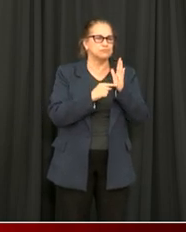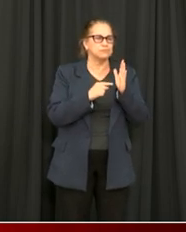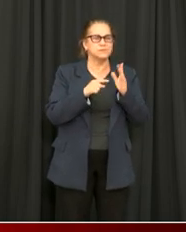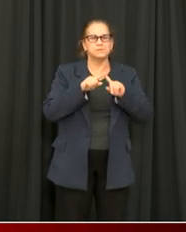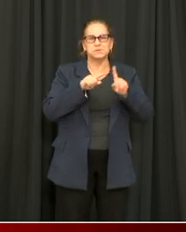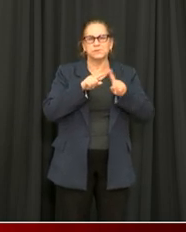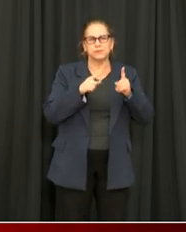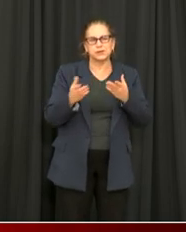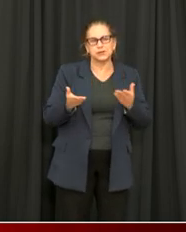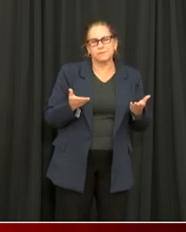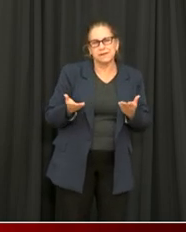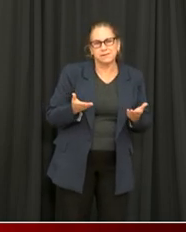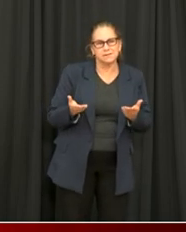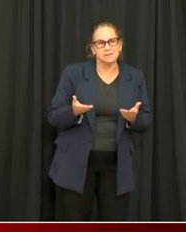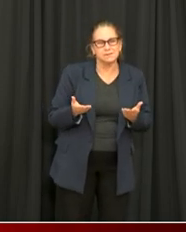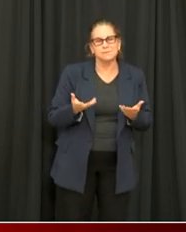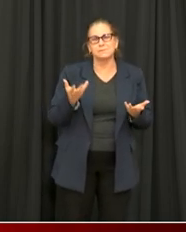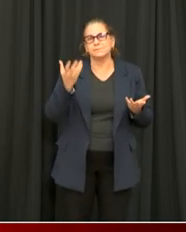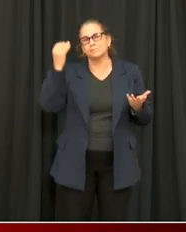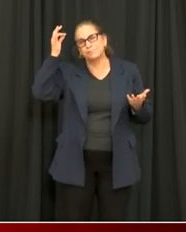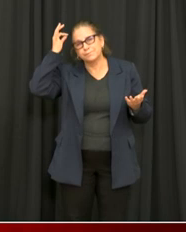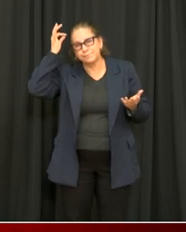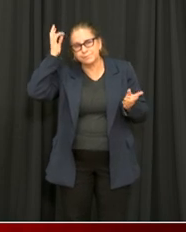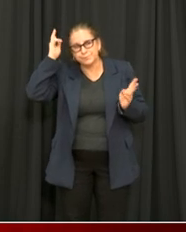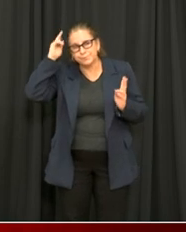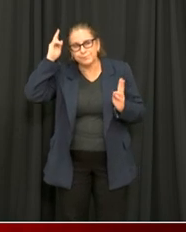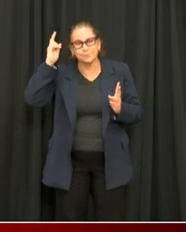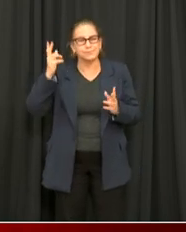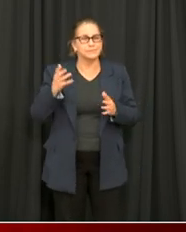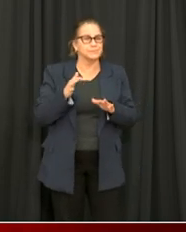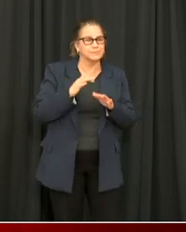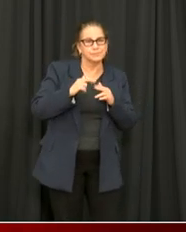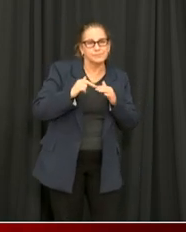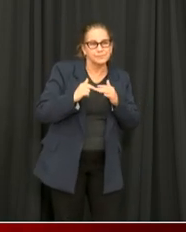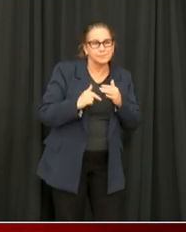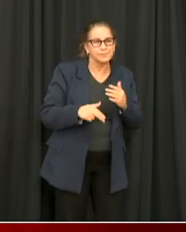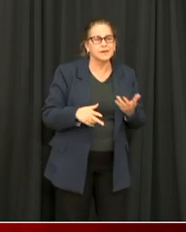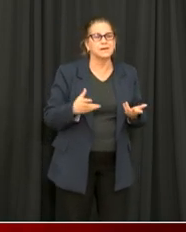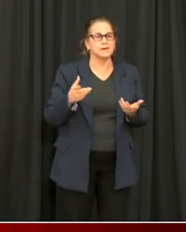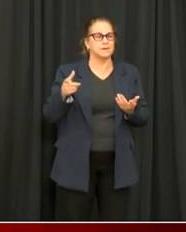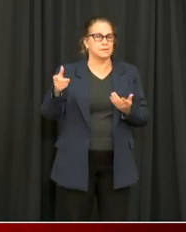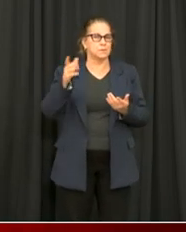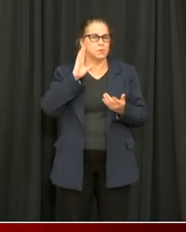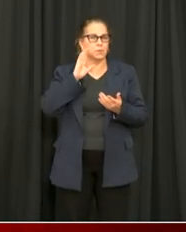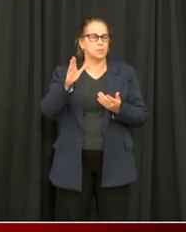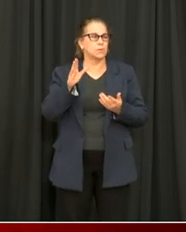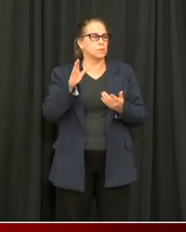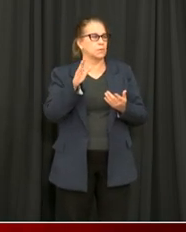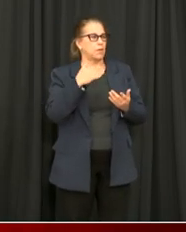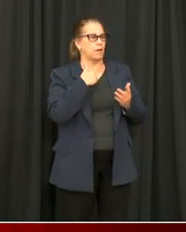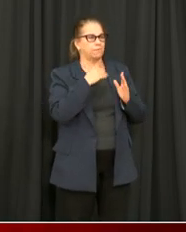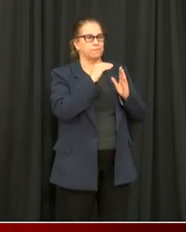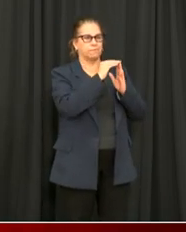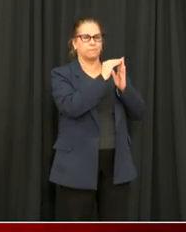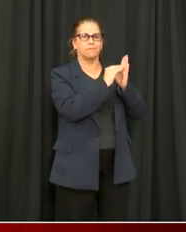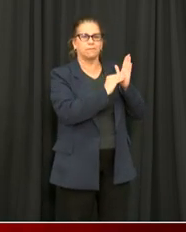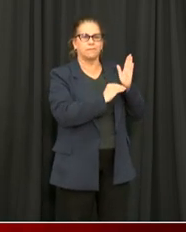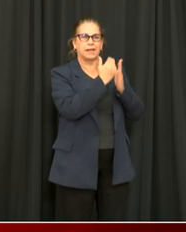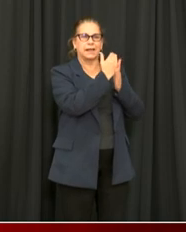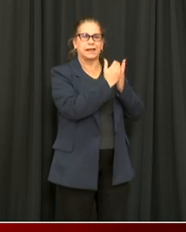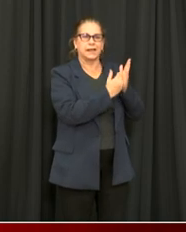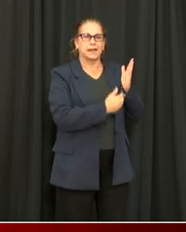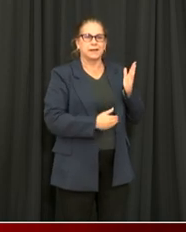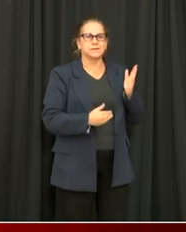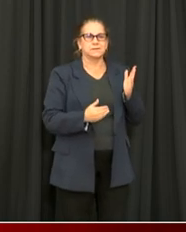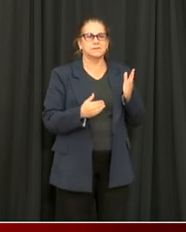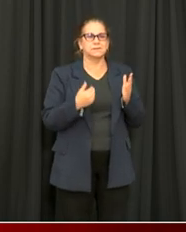their departments and that require in-person work. So our employees will be notified and